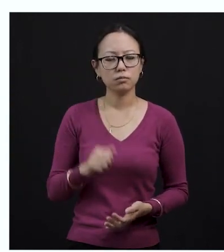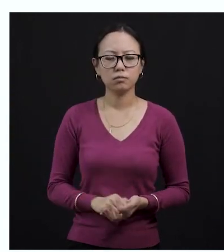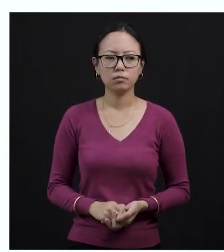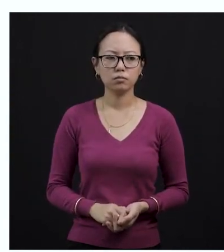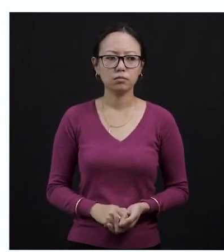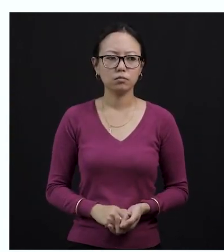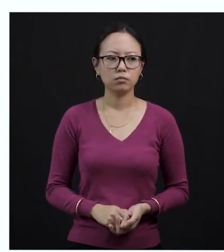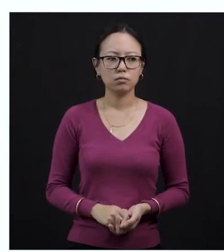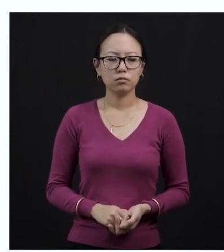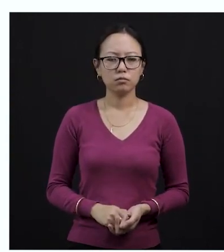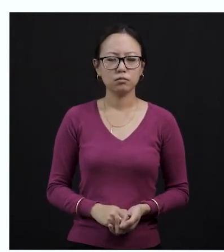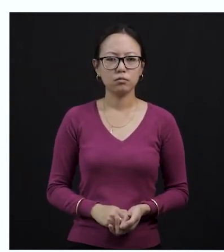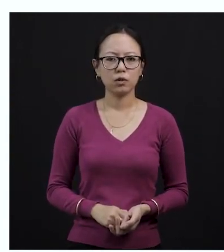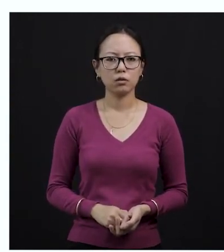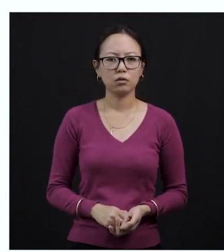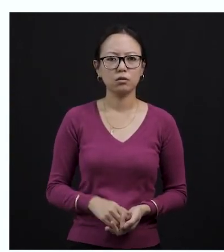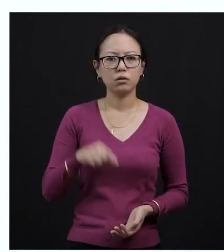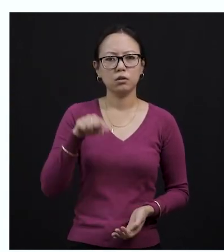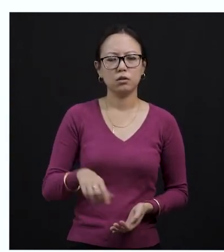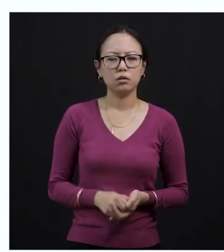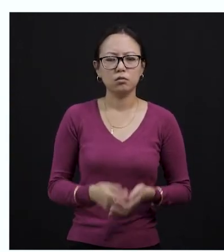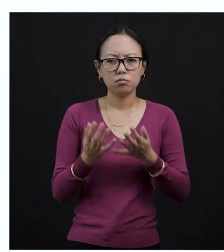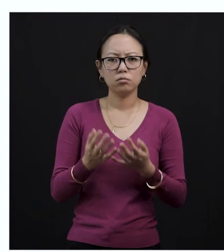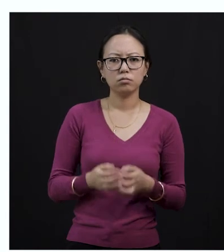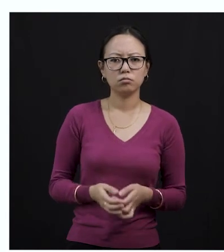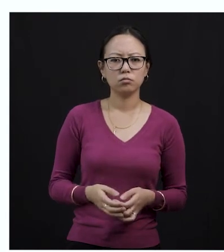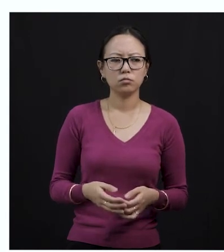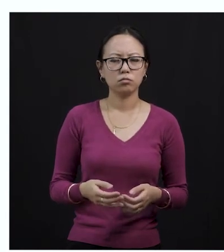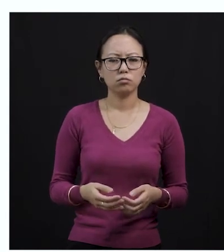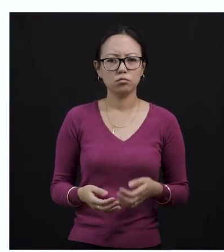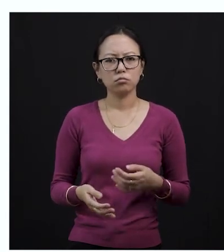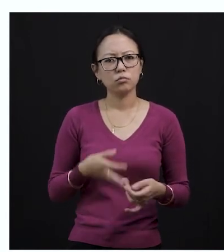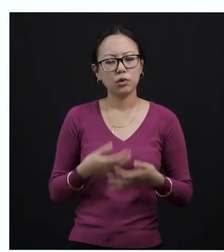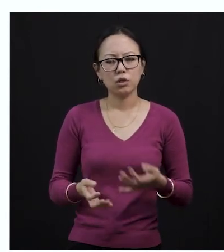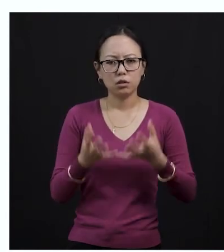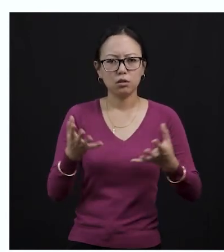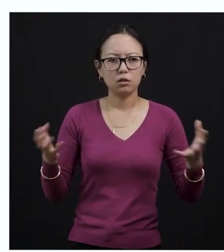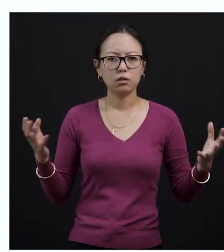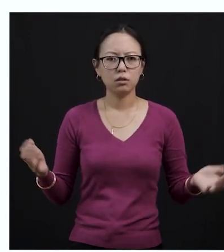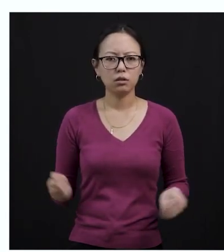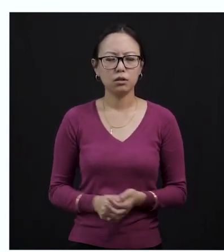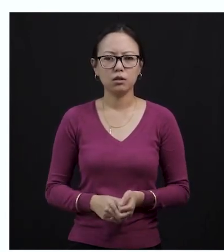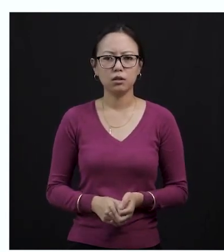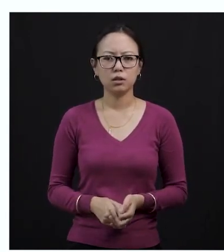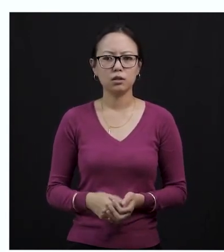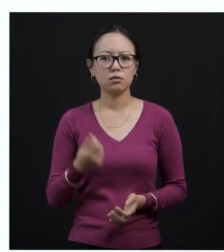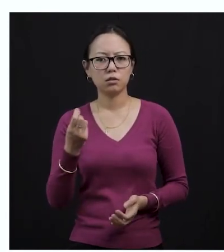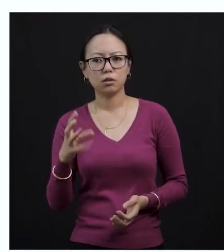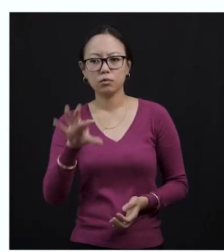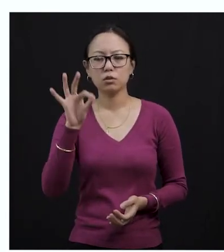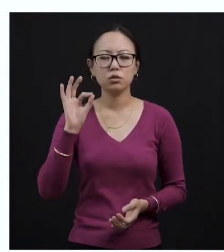try to identify some objects and compare them. If you look at the first, we have